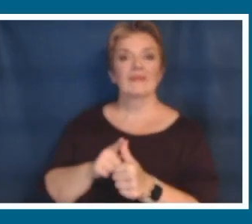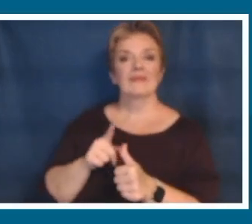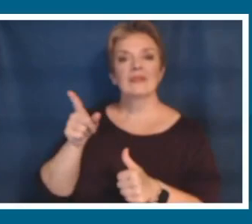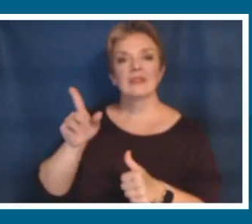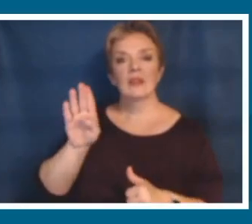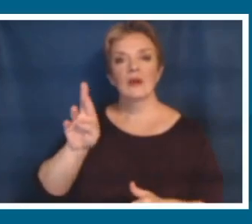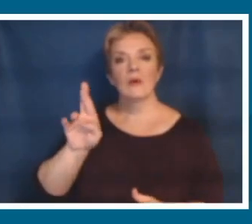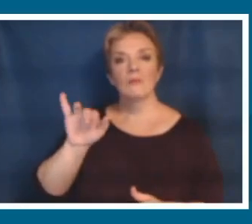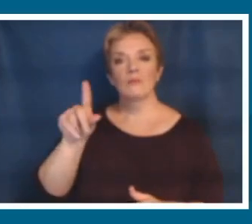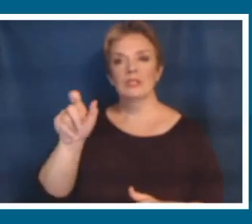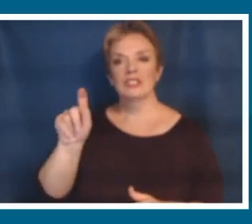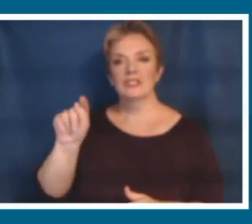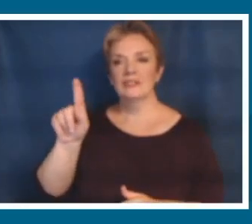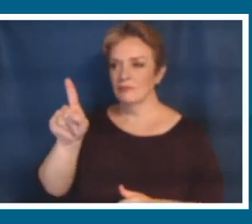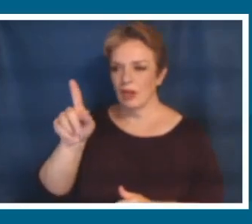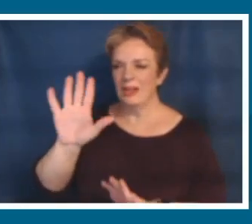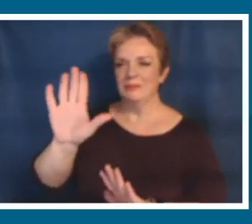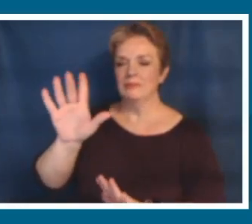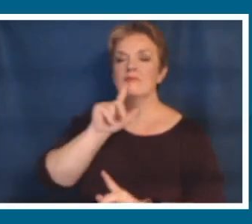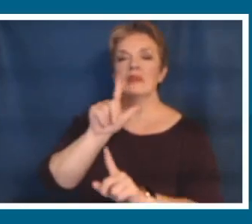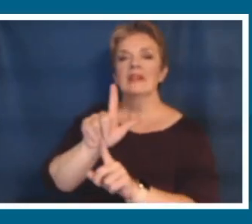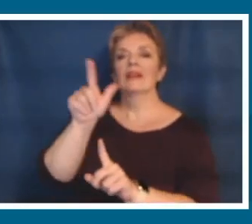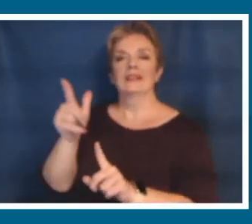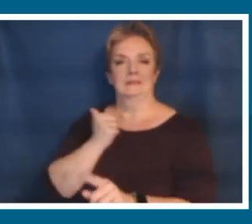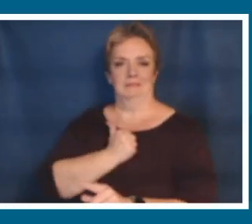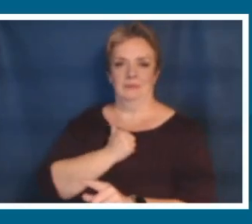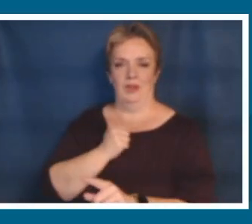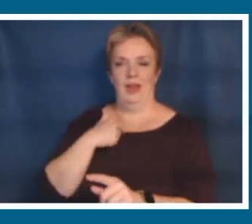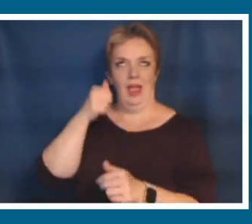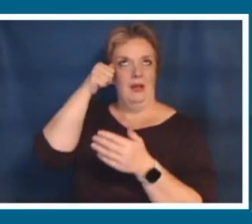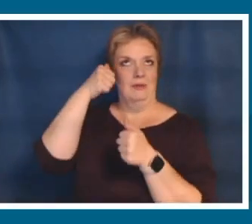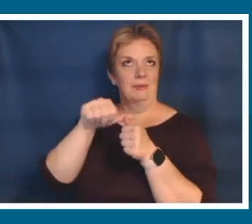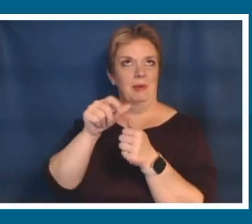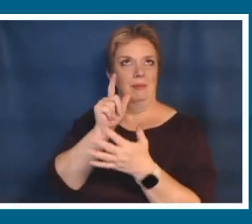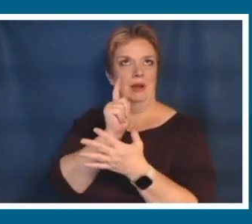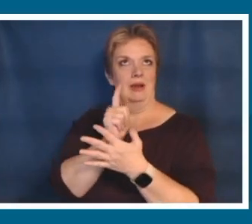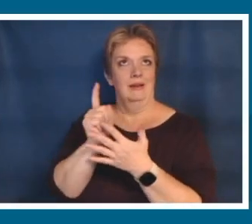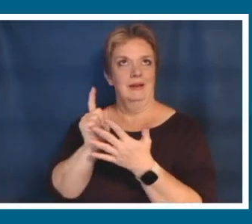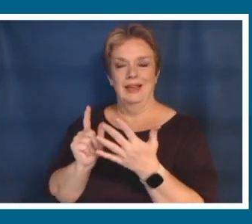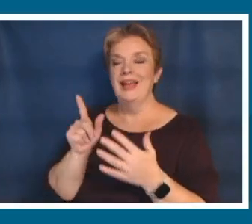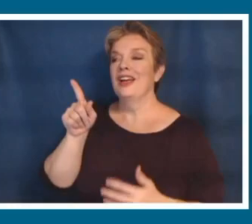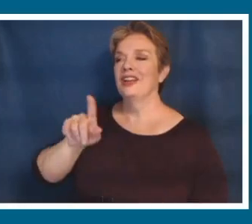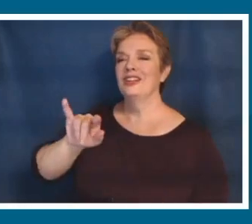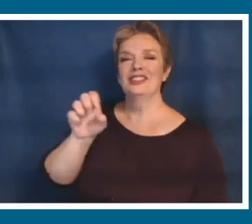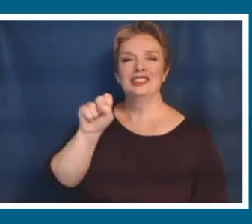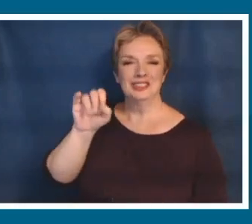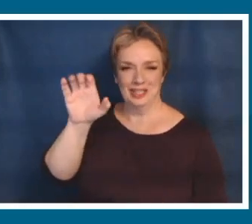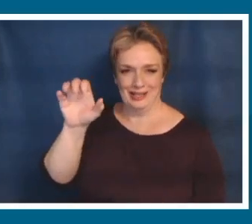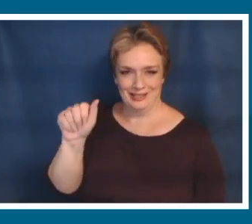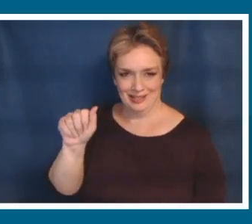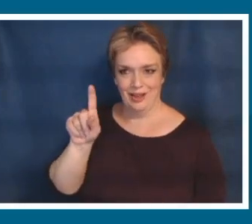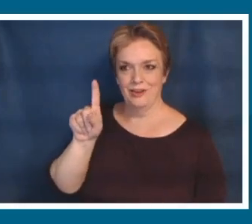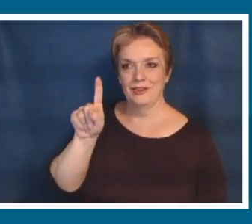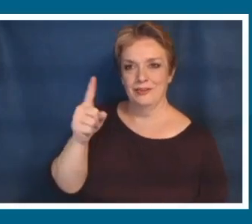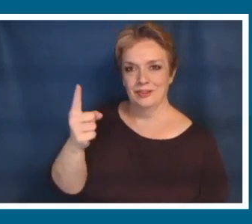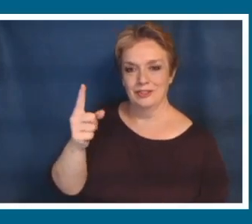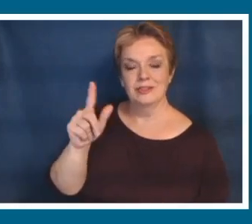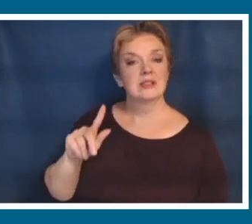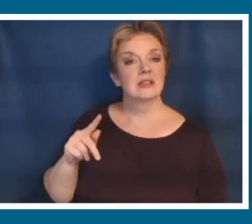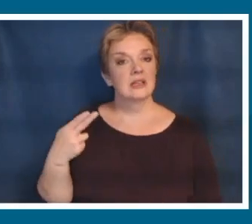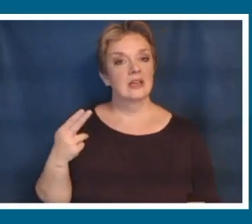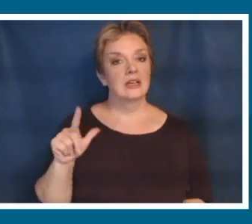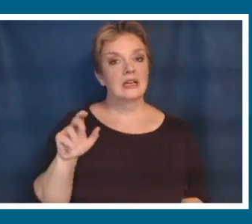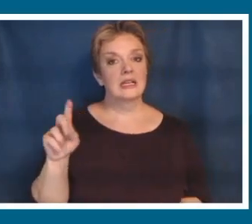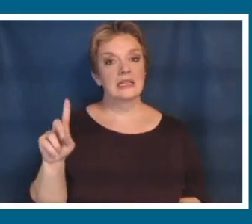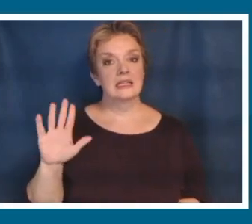what, Jessica, I believe you are starting first. Sorry, I'm remembering my order of slides. And Khalid, you can go ahead and go to the